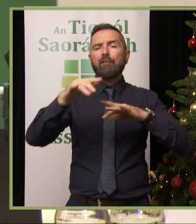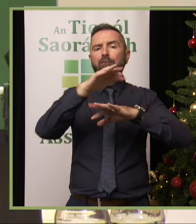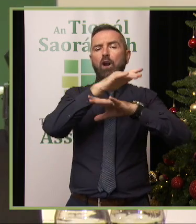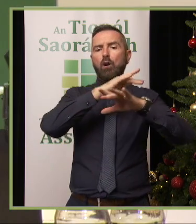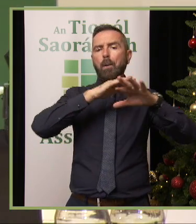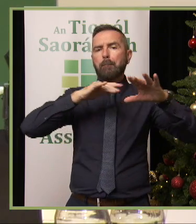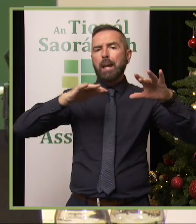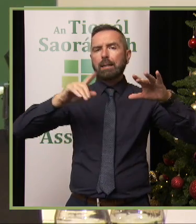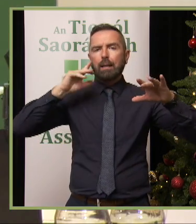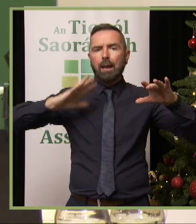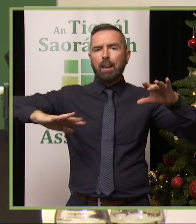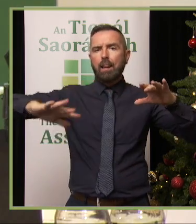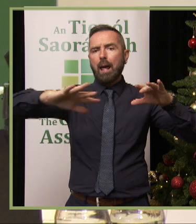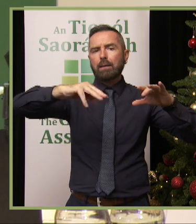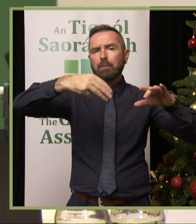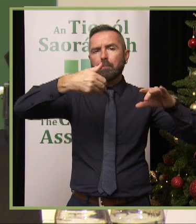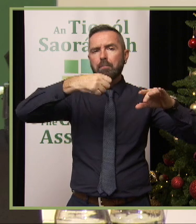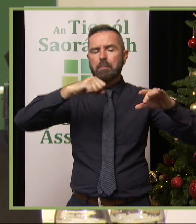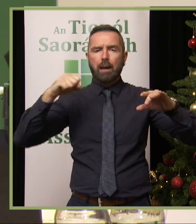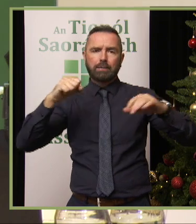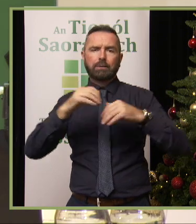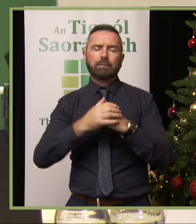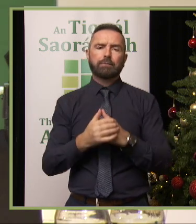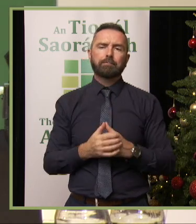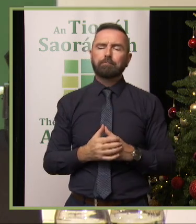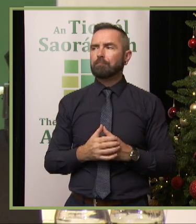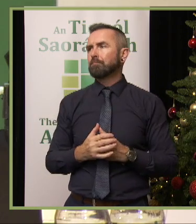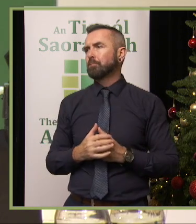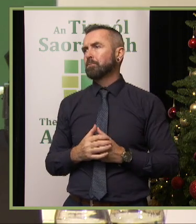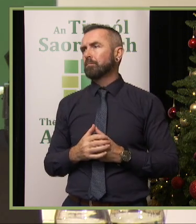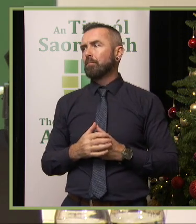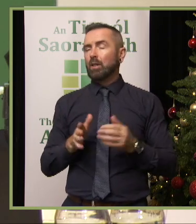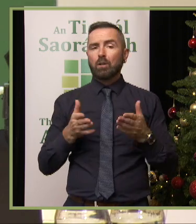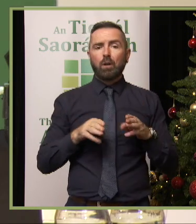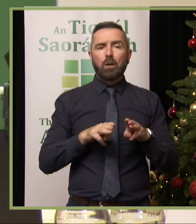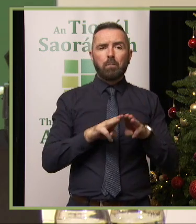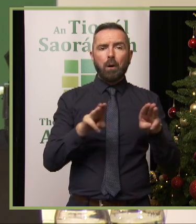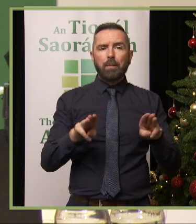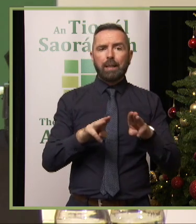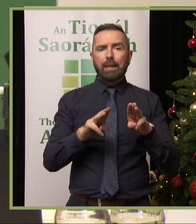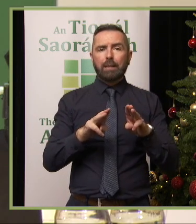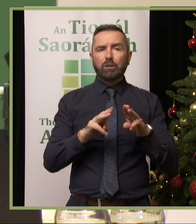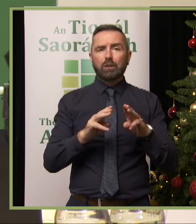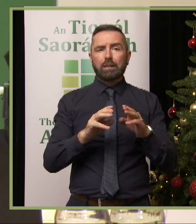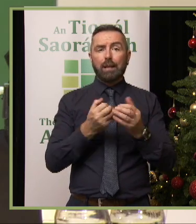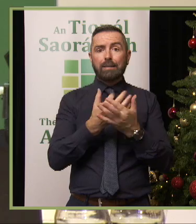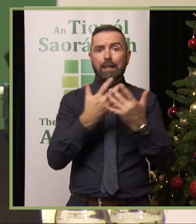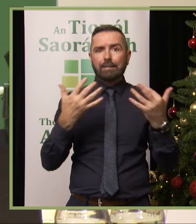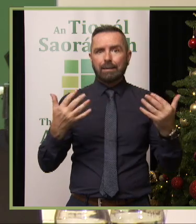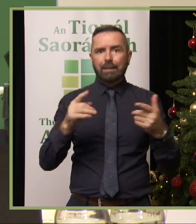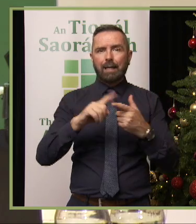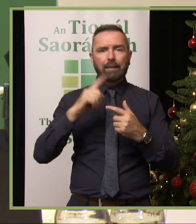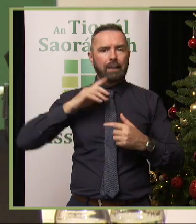environmental and land mass, okay. By population density and land mass. Okay.